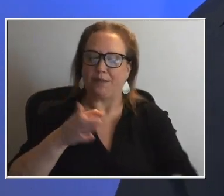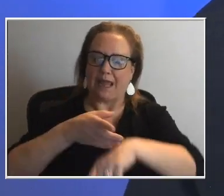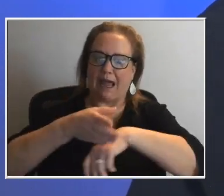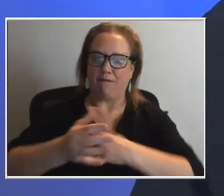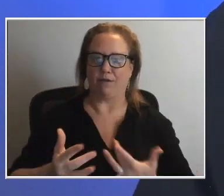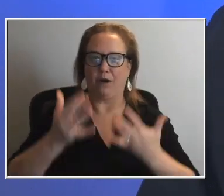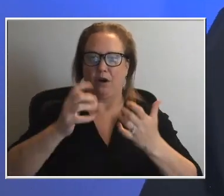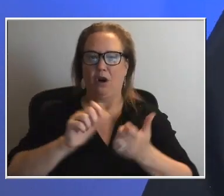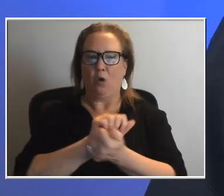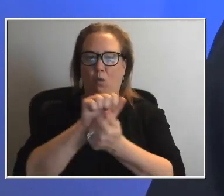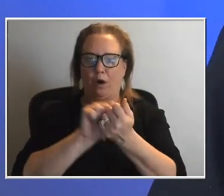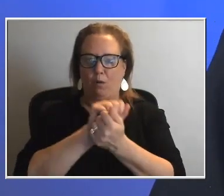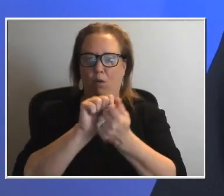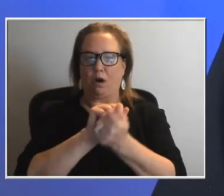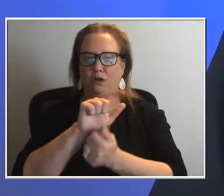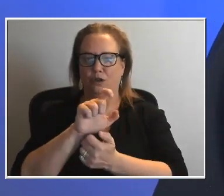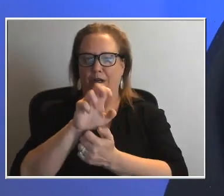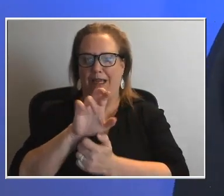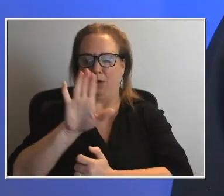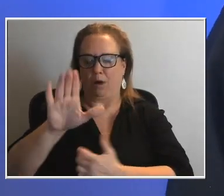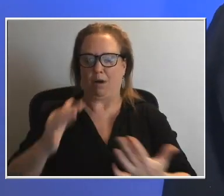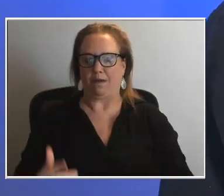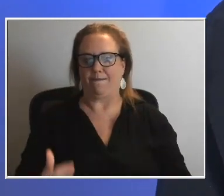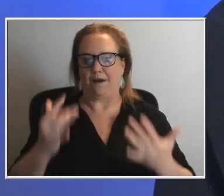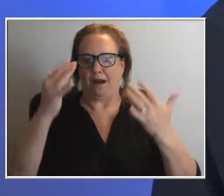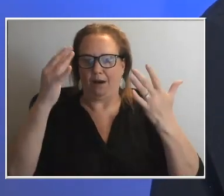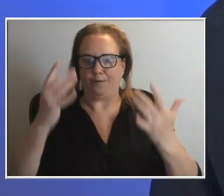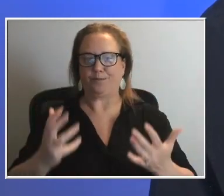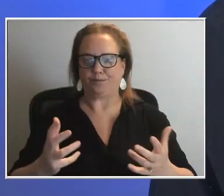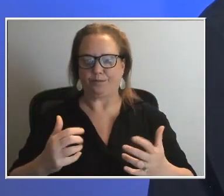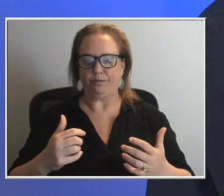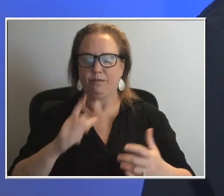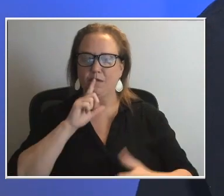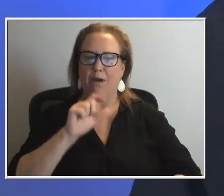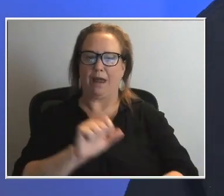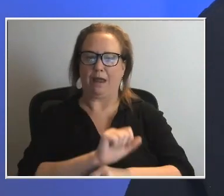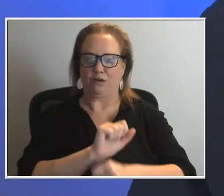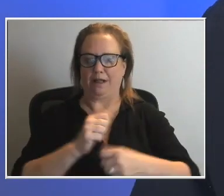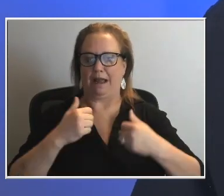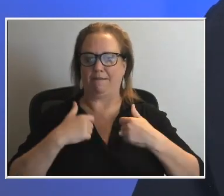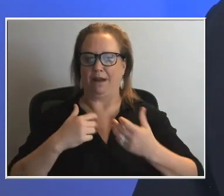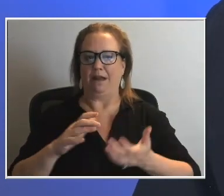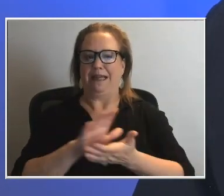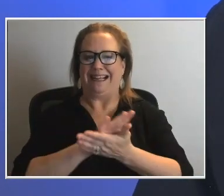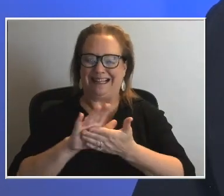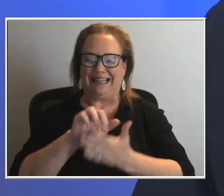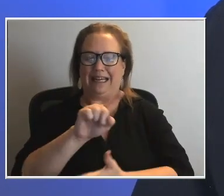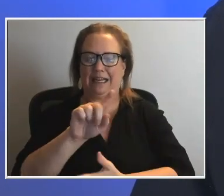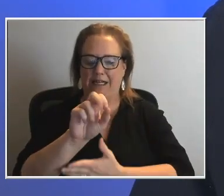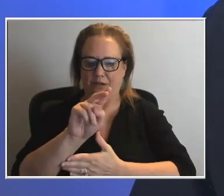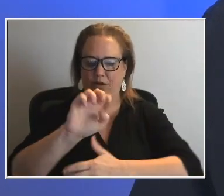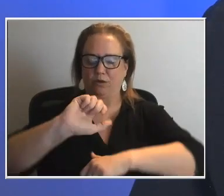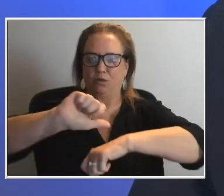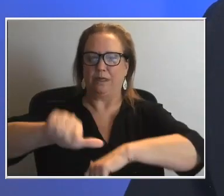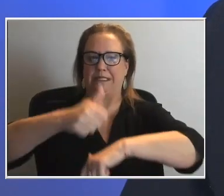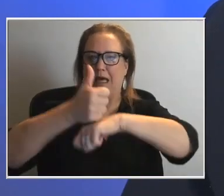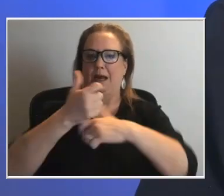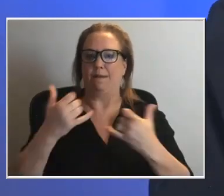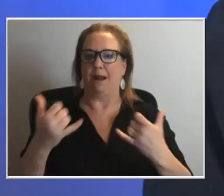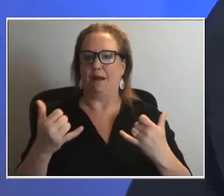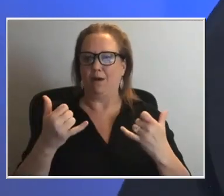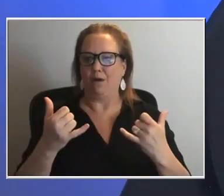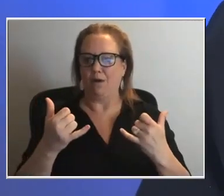gear while we're out of the fire, so we actually have cleaning zones that we now set up so that